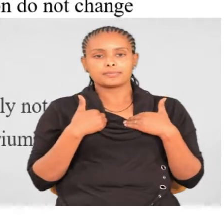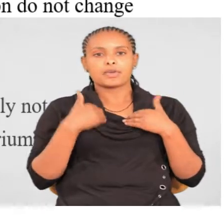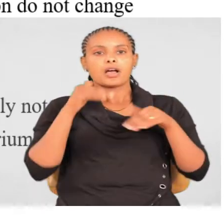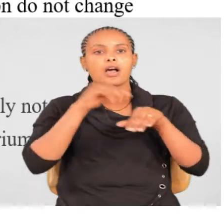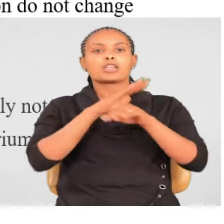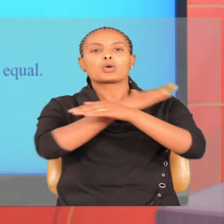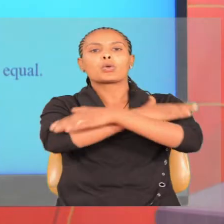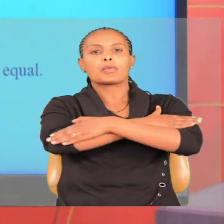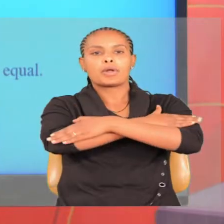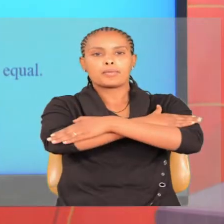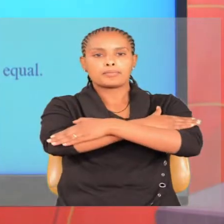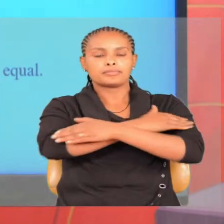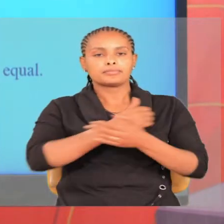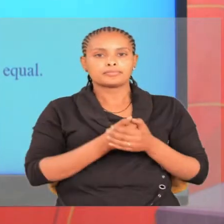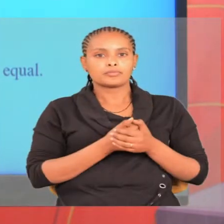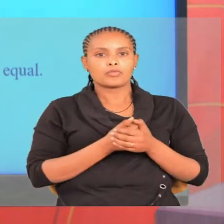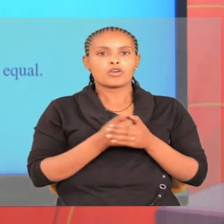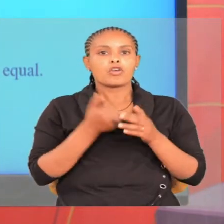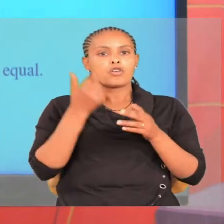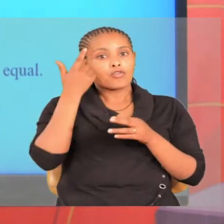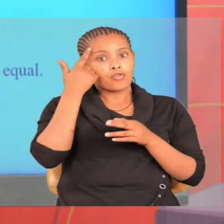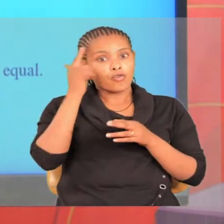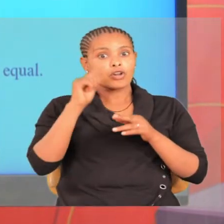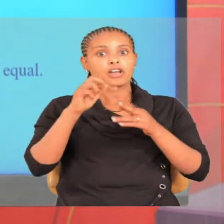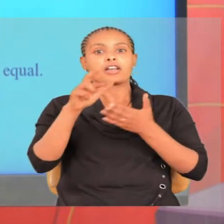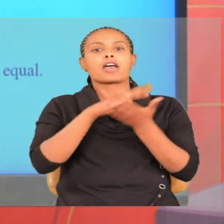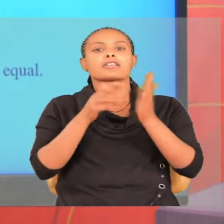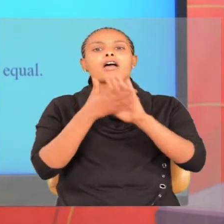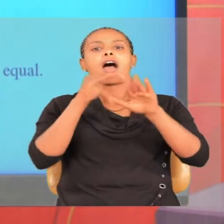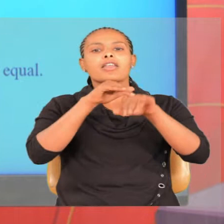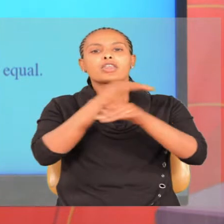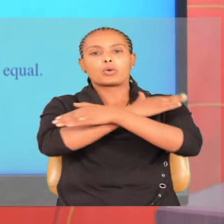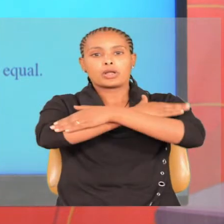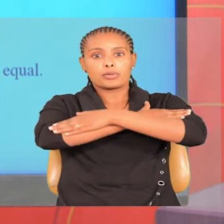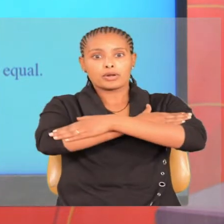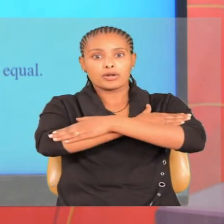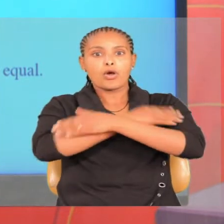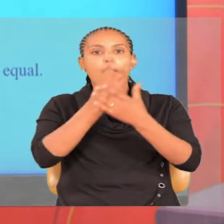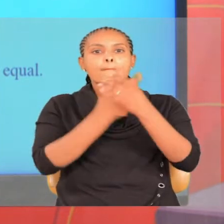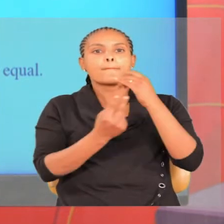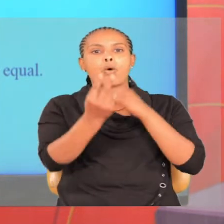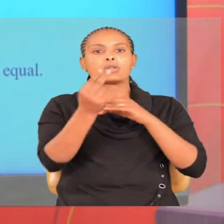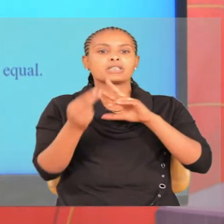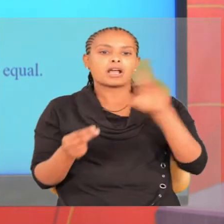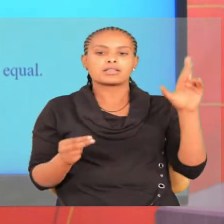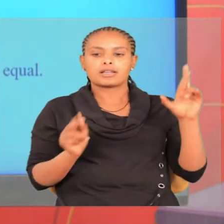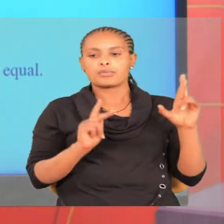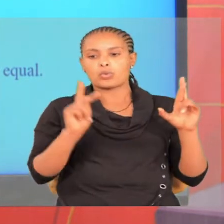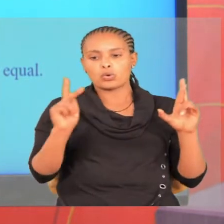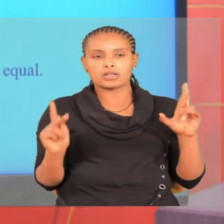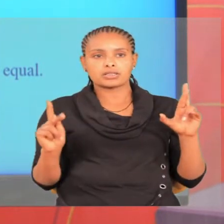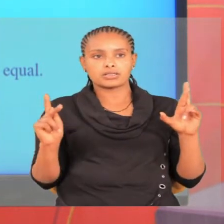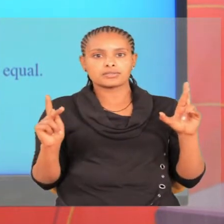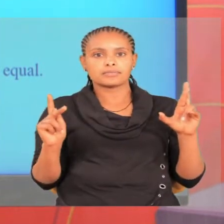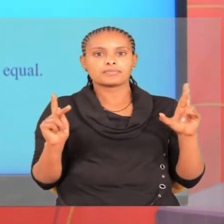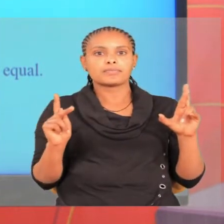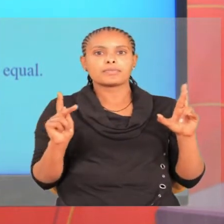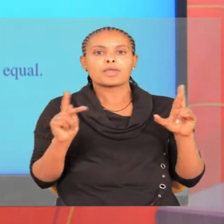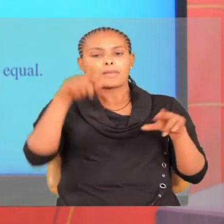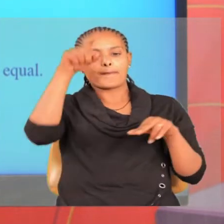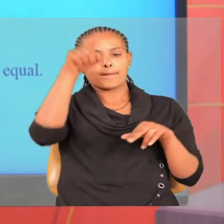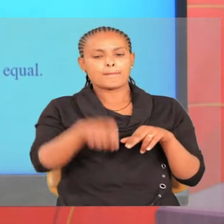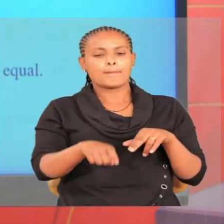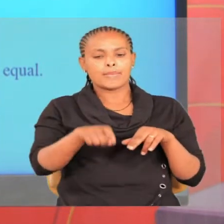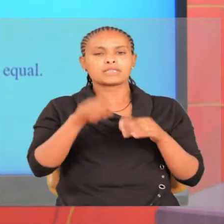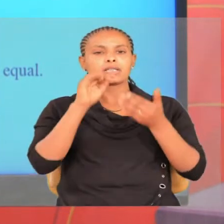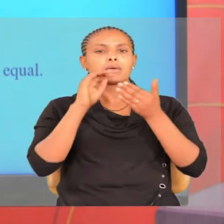at equilibrium. For a reaction at equilibrium, both reactants and products must